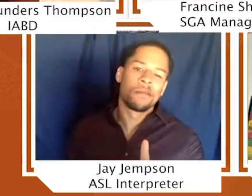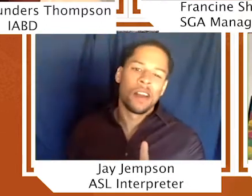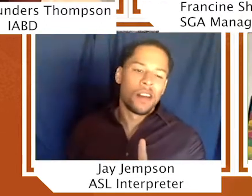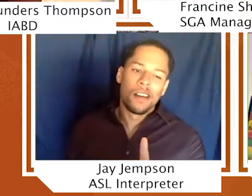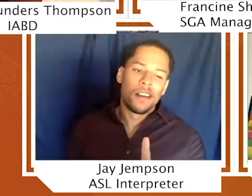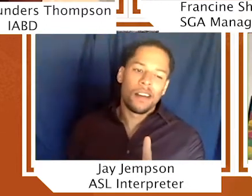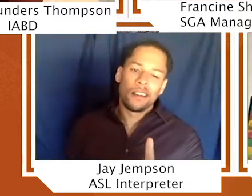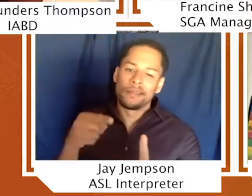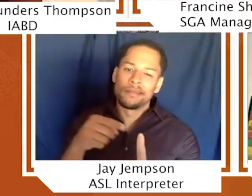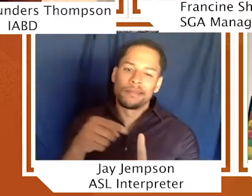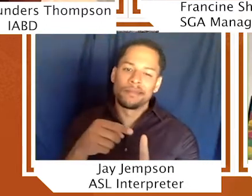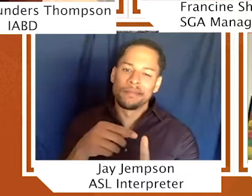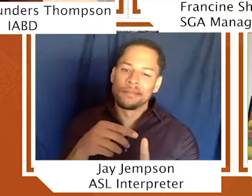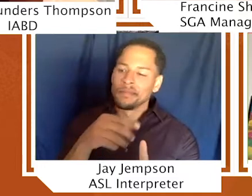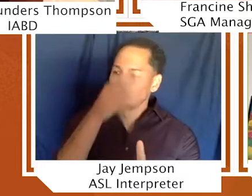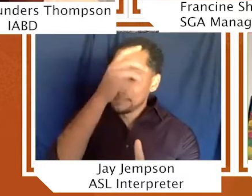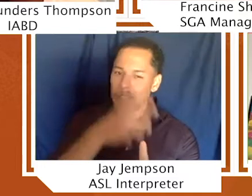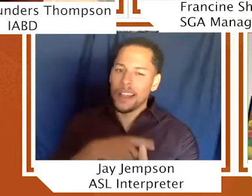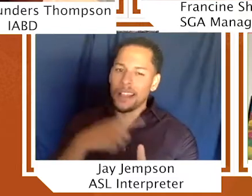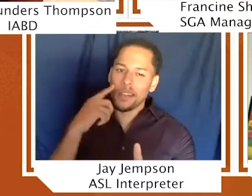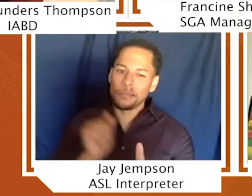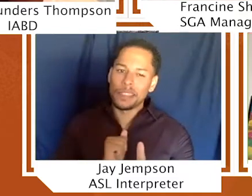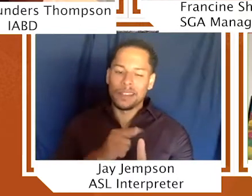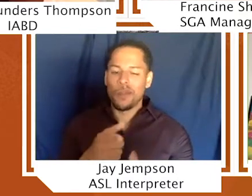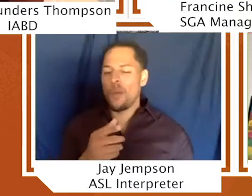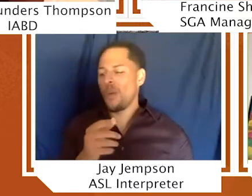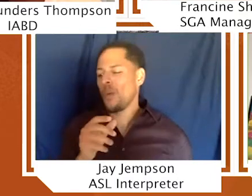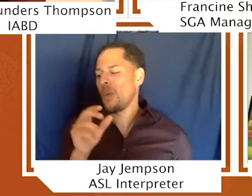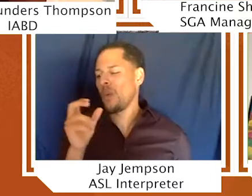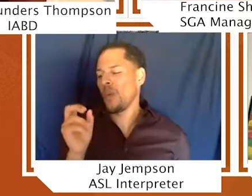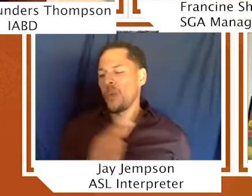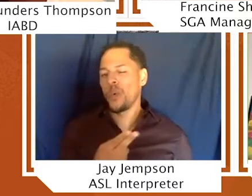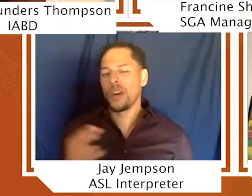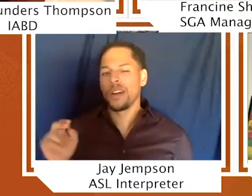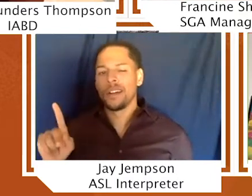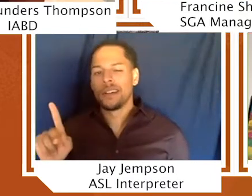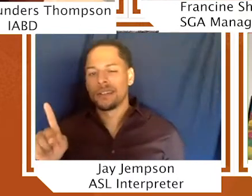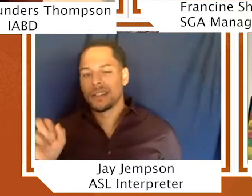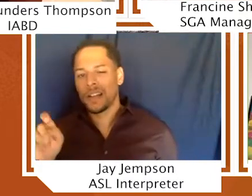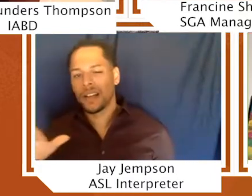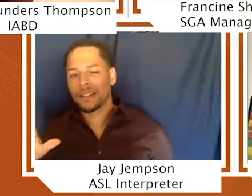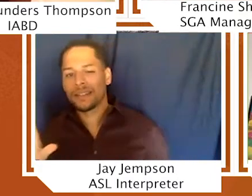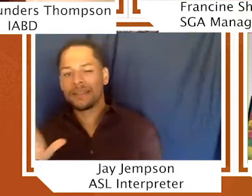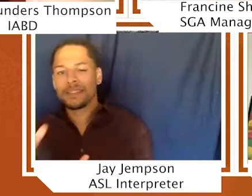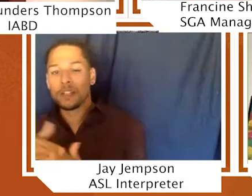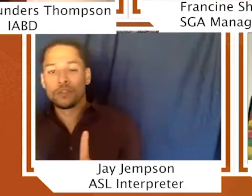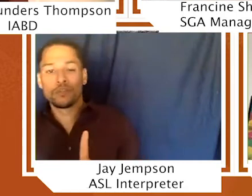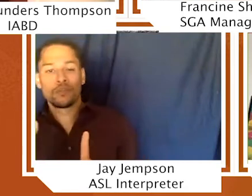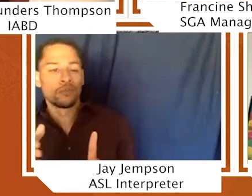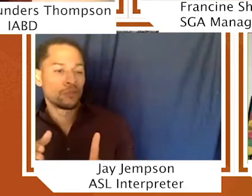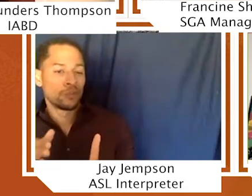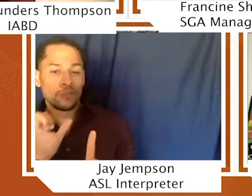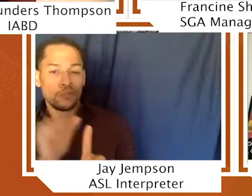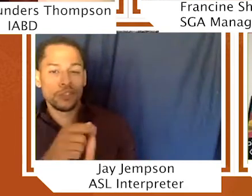Yeah. So yeah, that it was just, I'm very disappointed. So we got